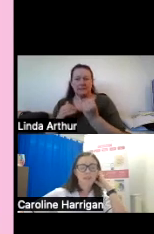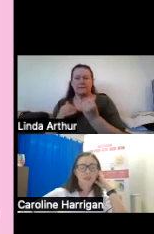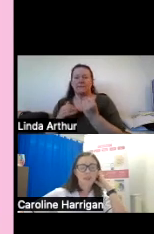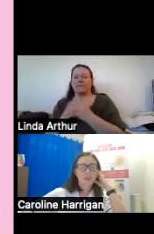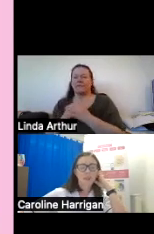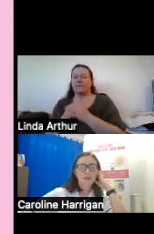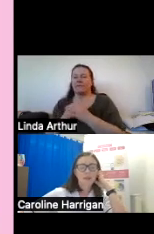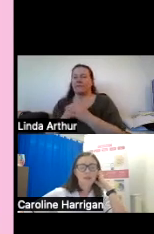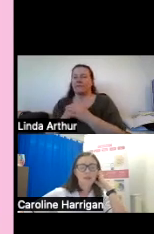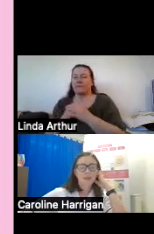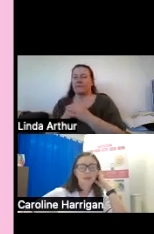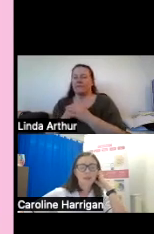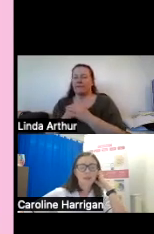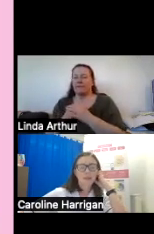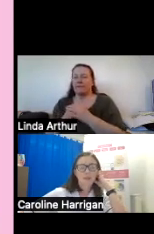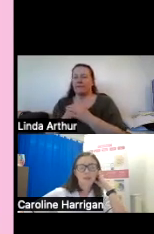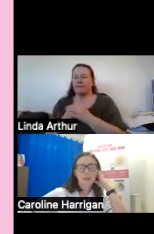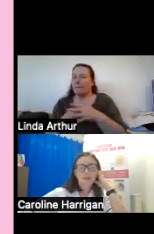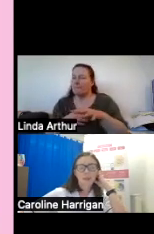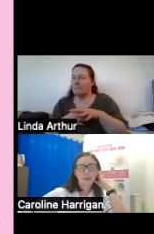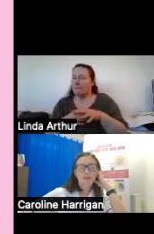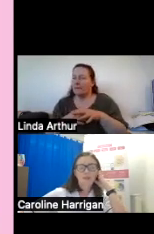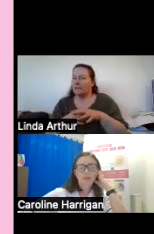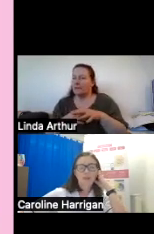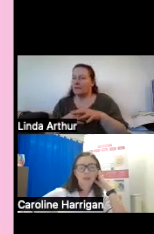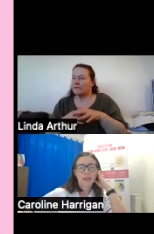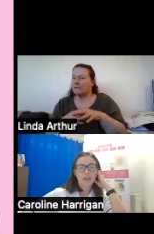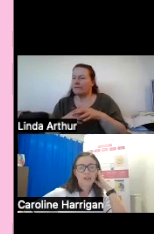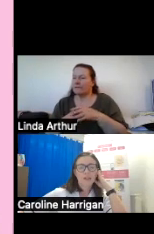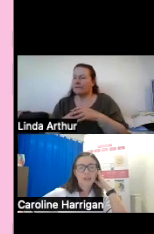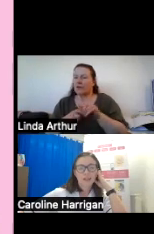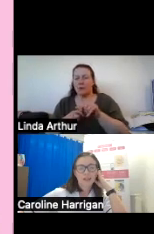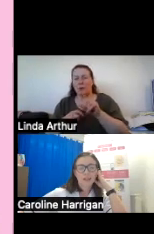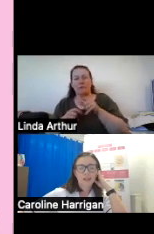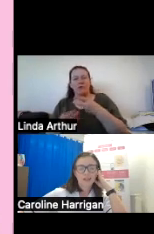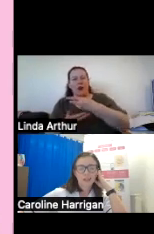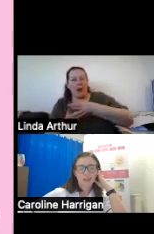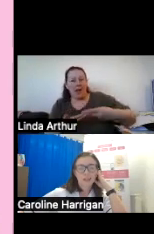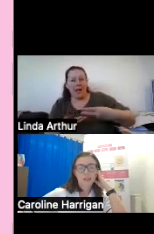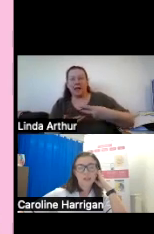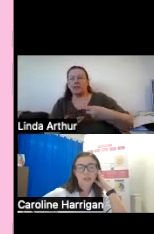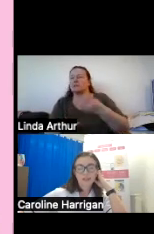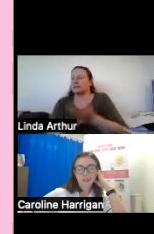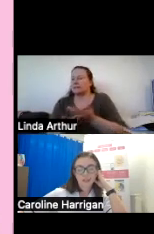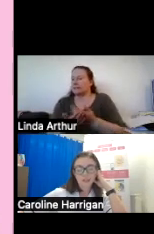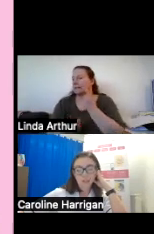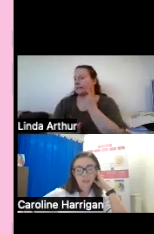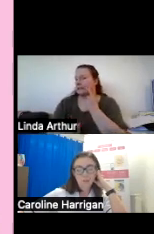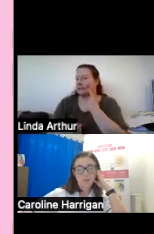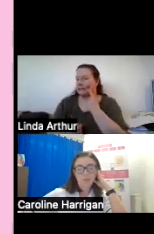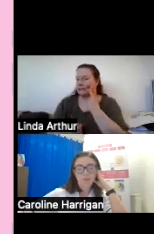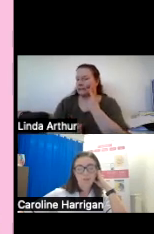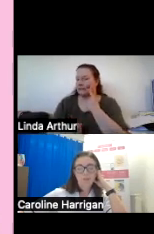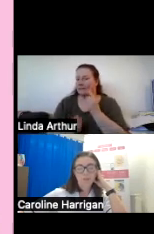position wise, it's obviously anti-gravity. So if you're lying down or sitting down, it's easier. And anybody that did stand up to do